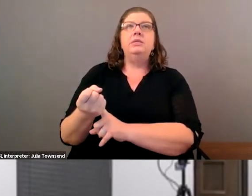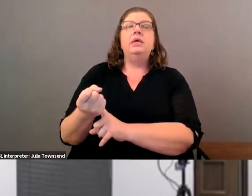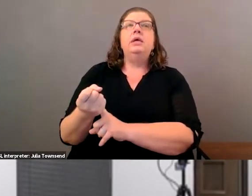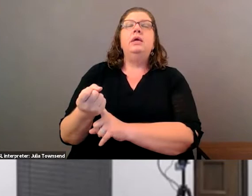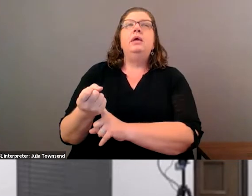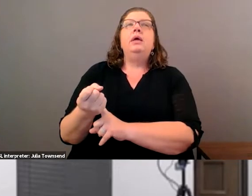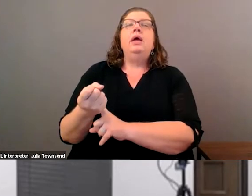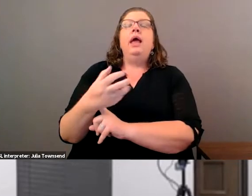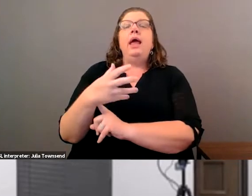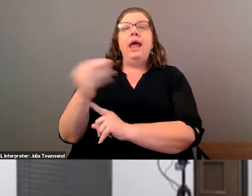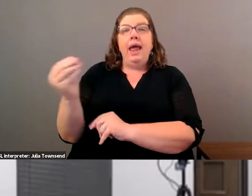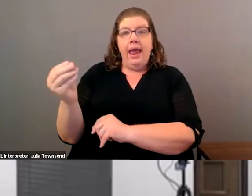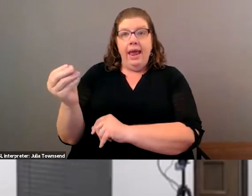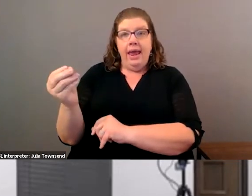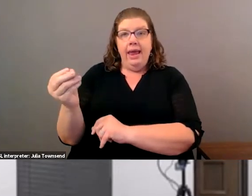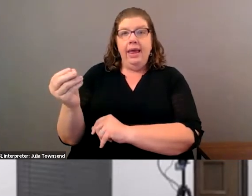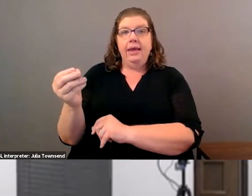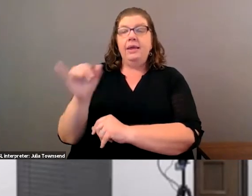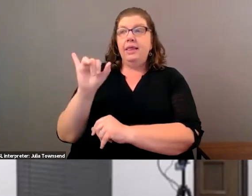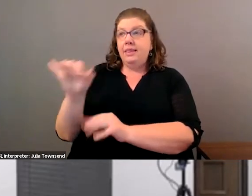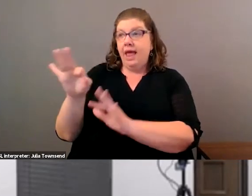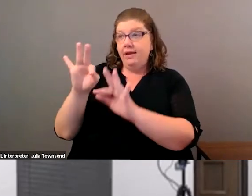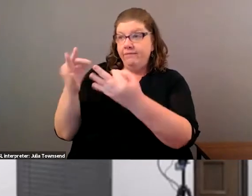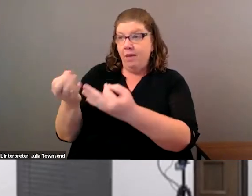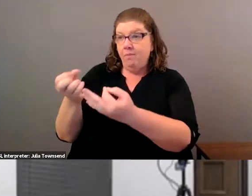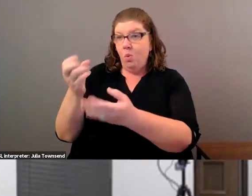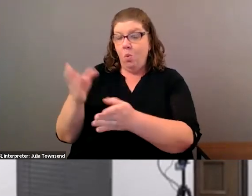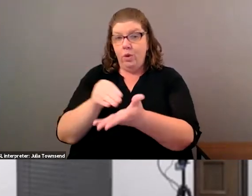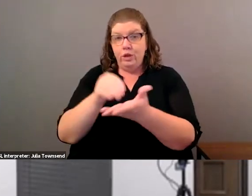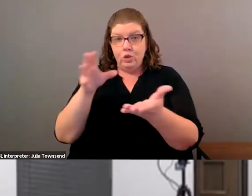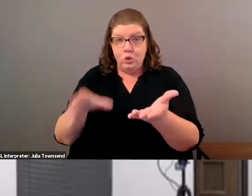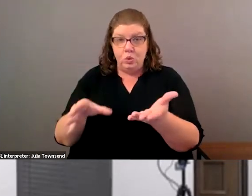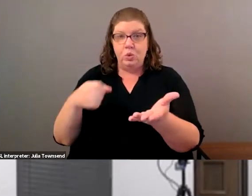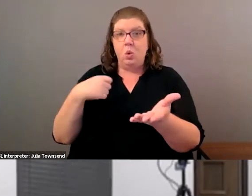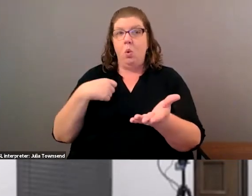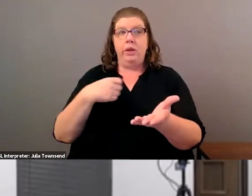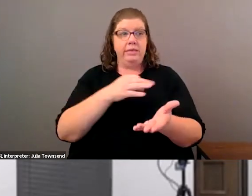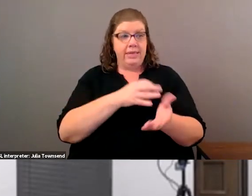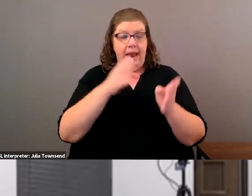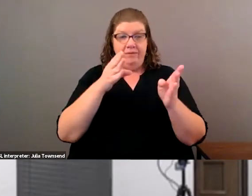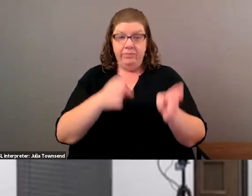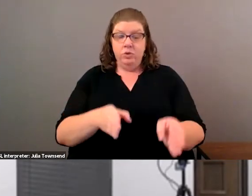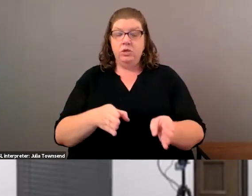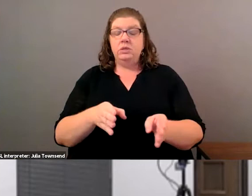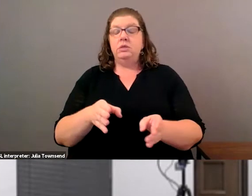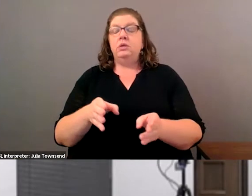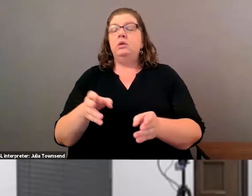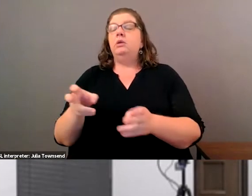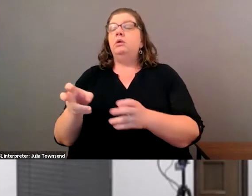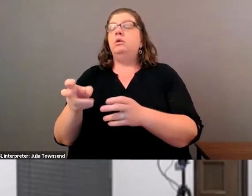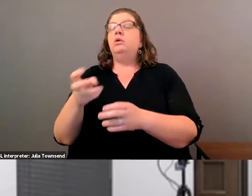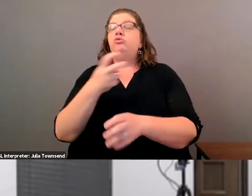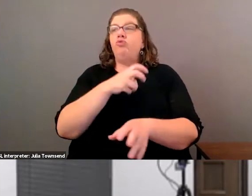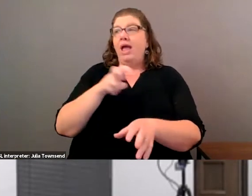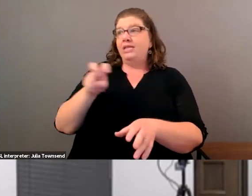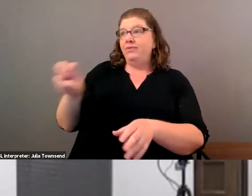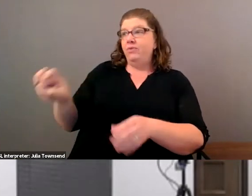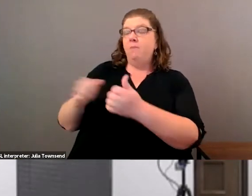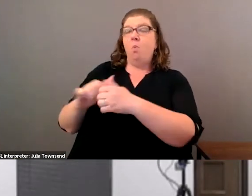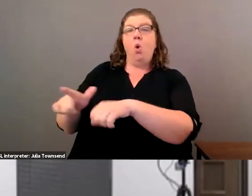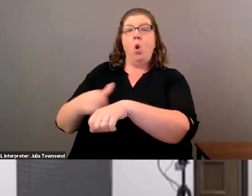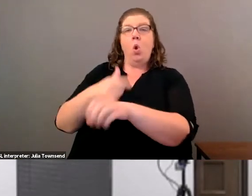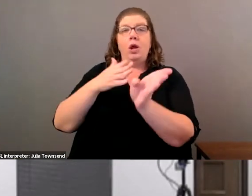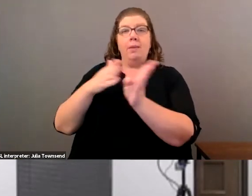then transition the family or the student or staff member to a longer term plan of getting